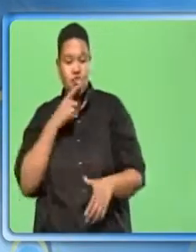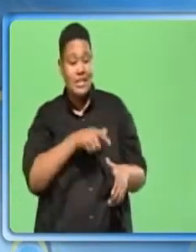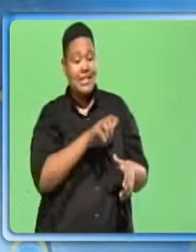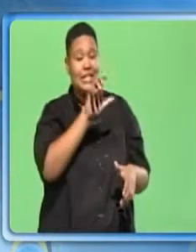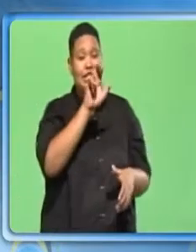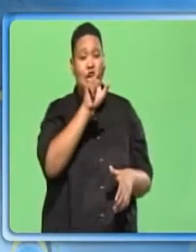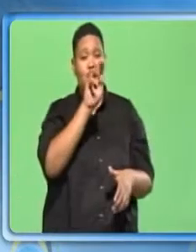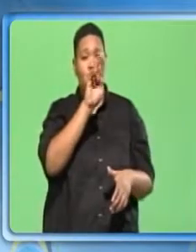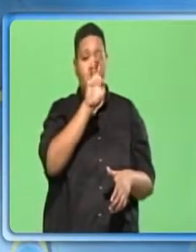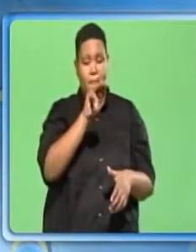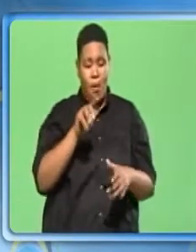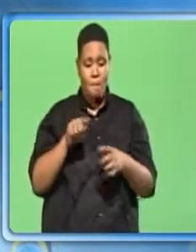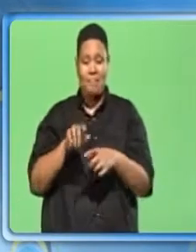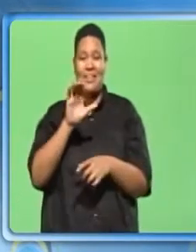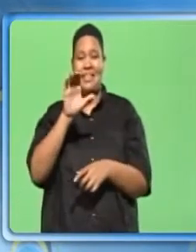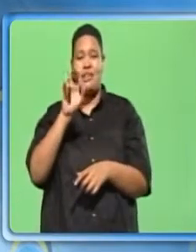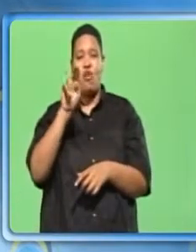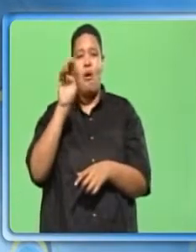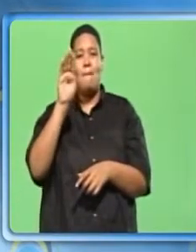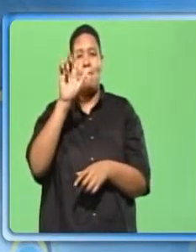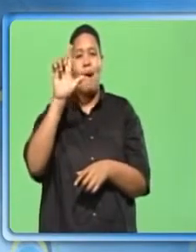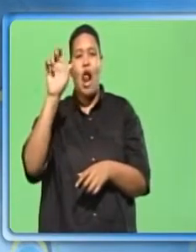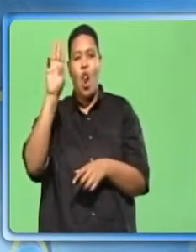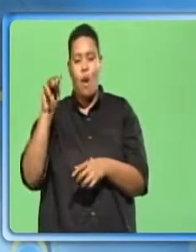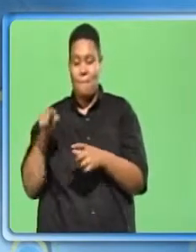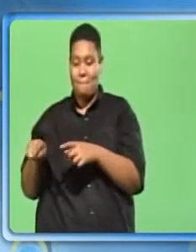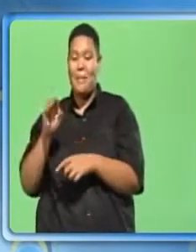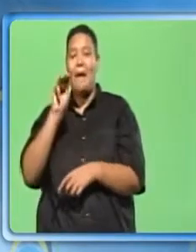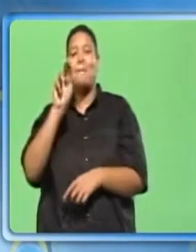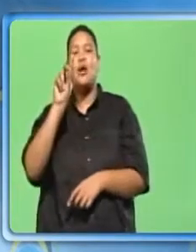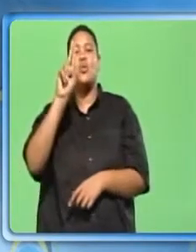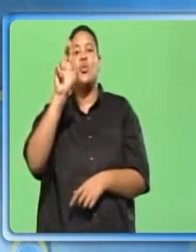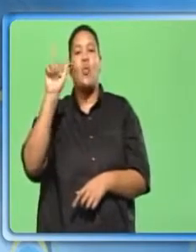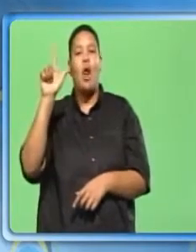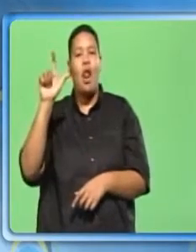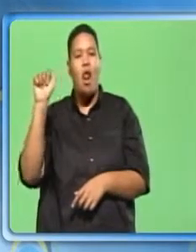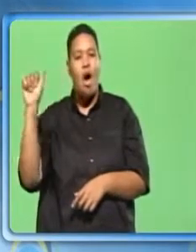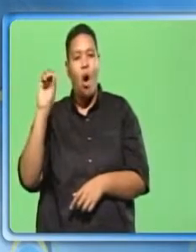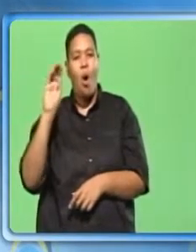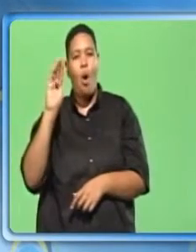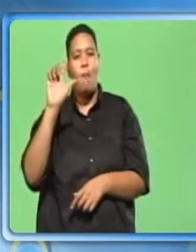cerebrum, cerebellum, and medulla oblongata.